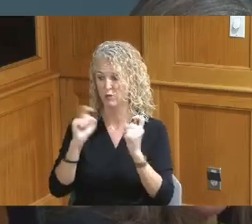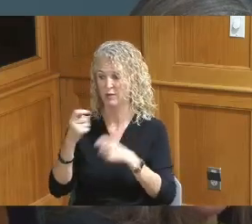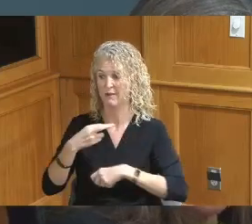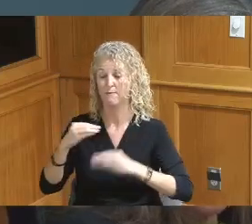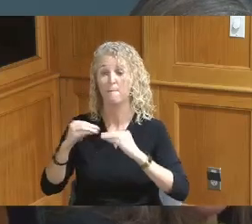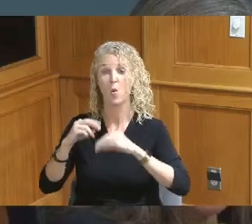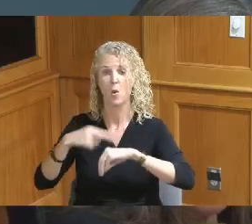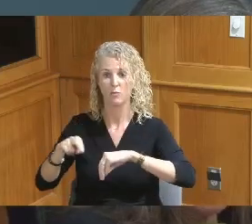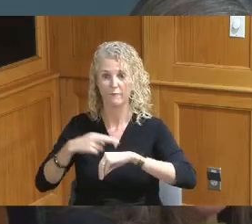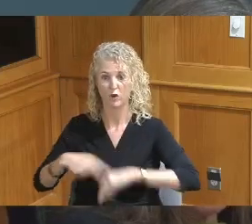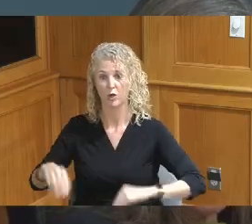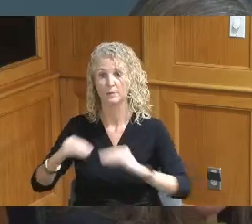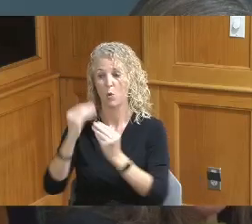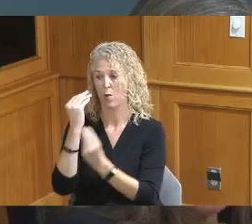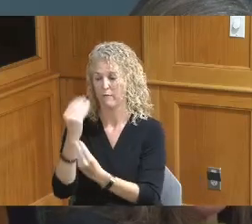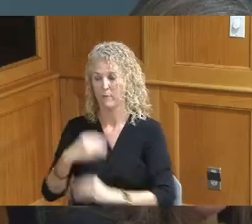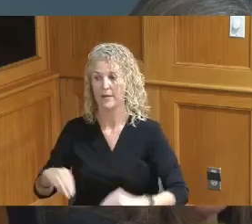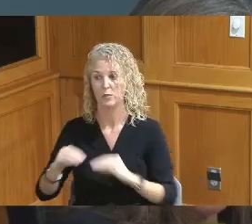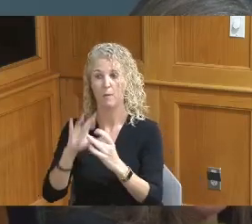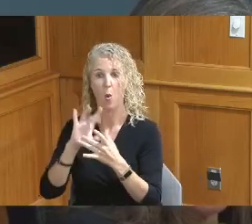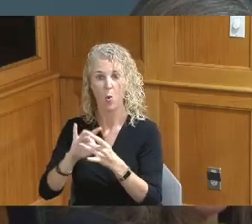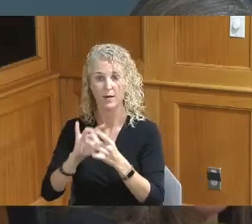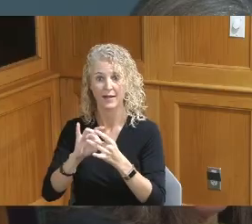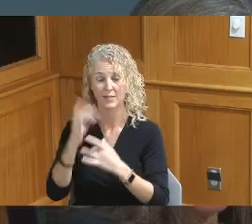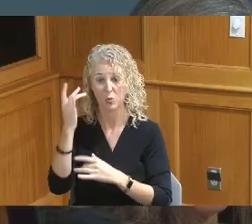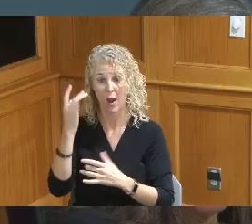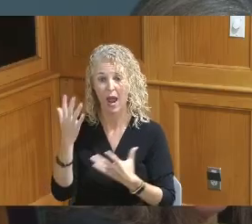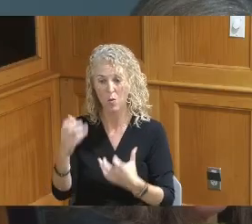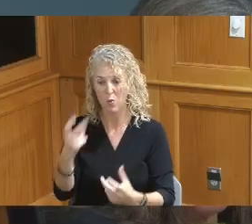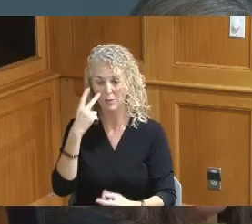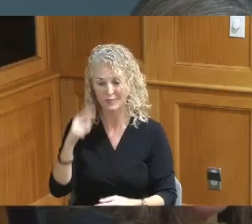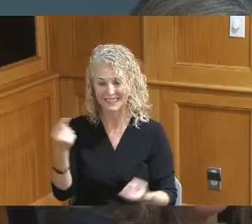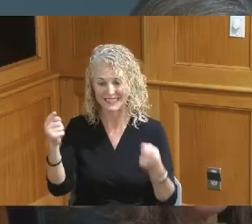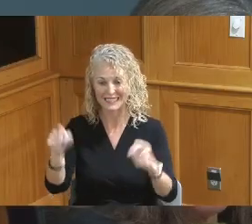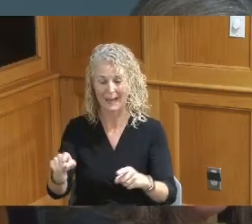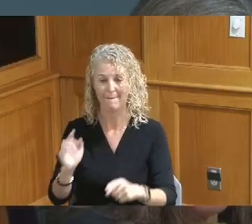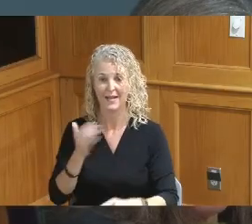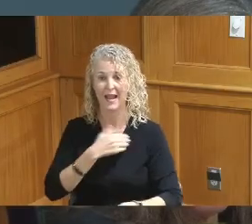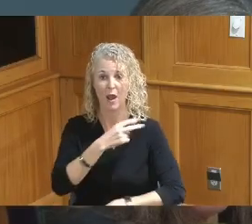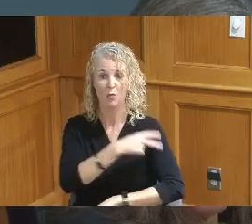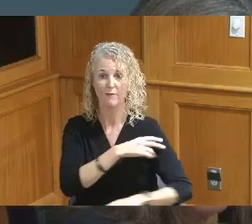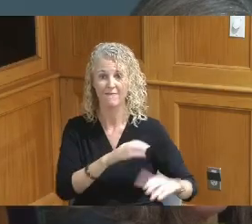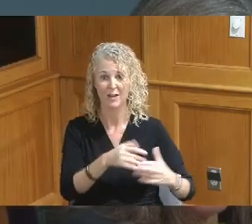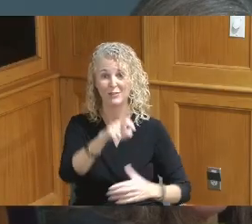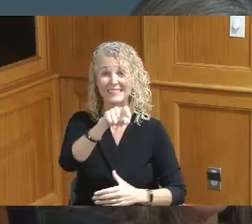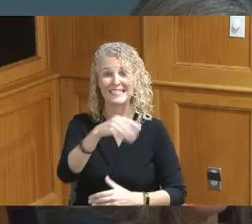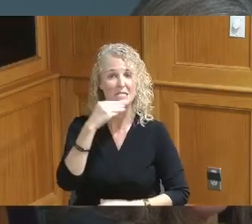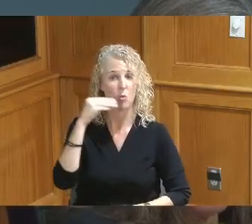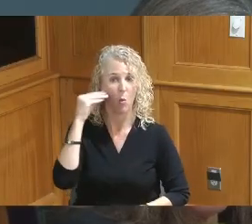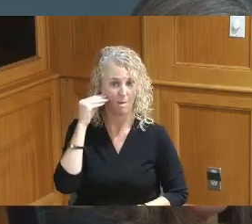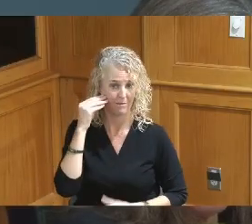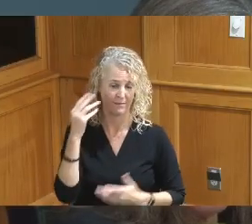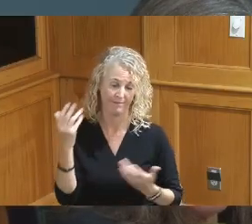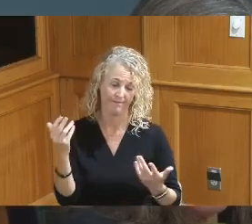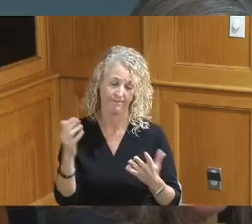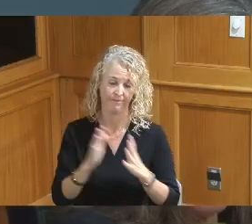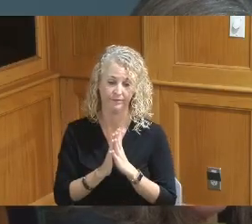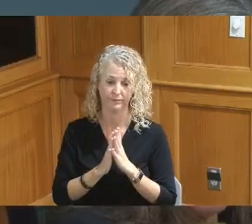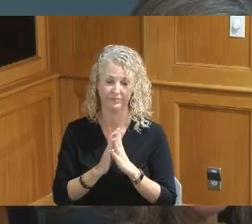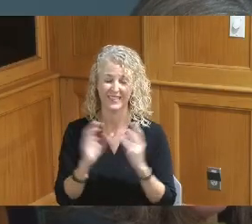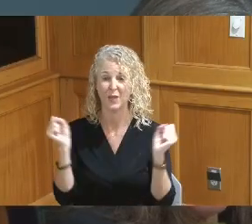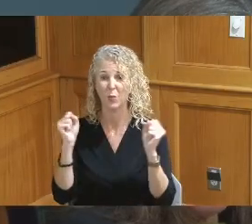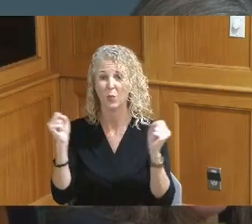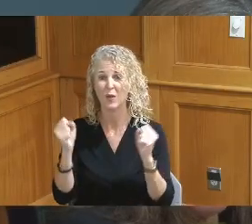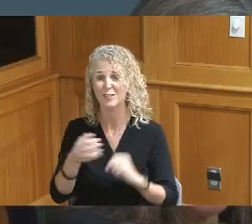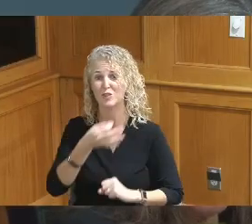referrals and to make it happen, because I know our veterans would be glad to see that happen. And the winter